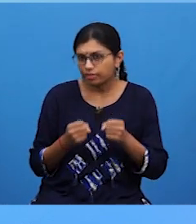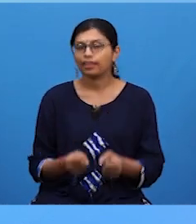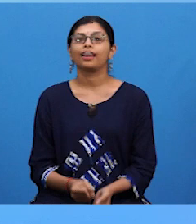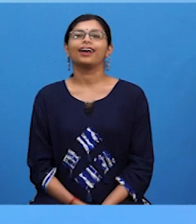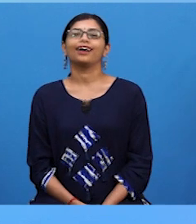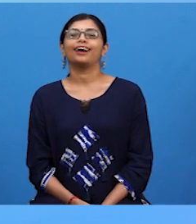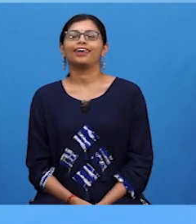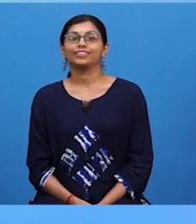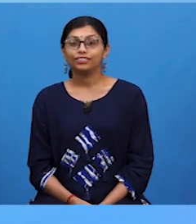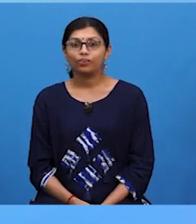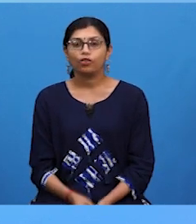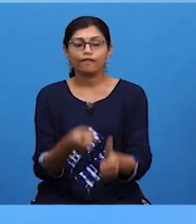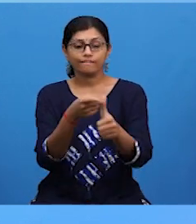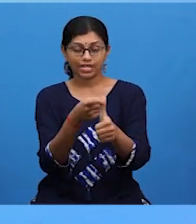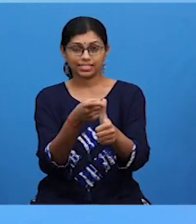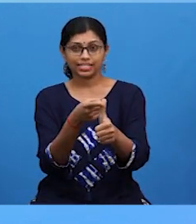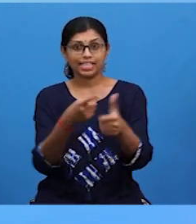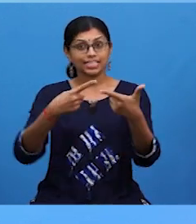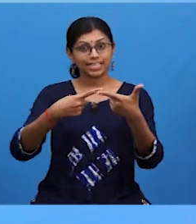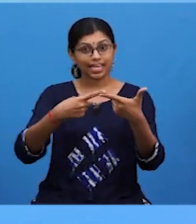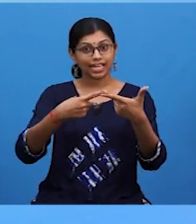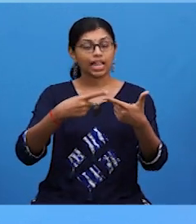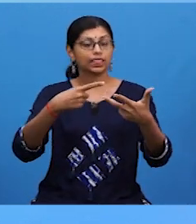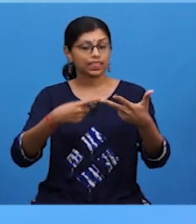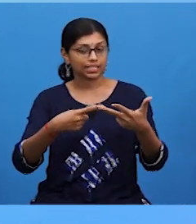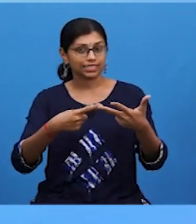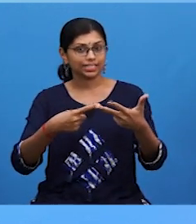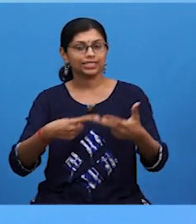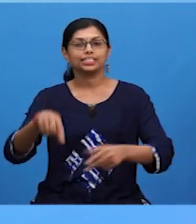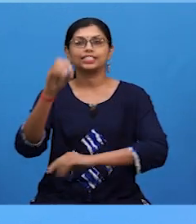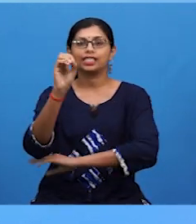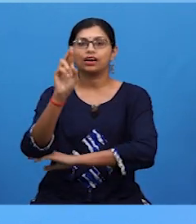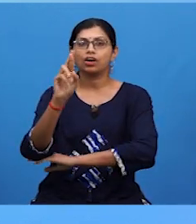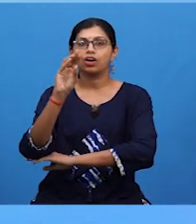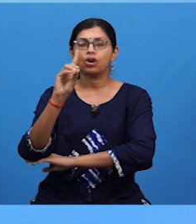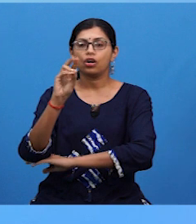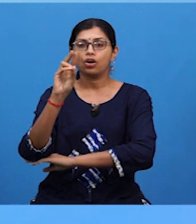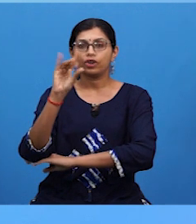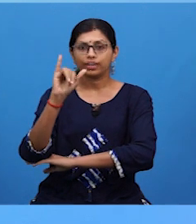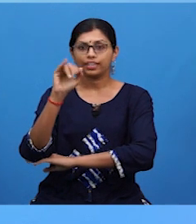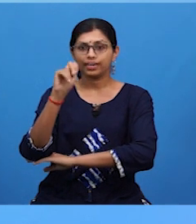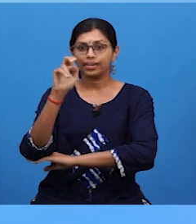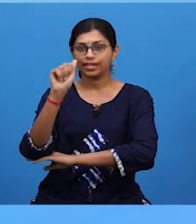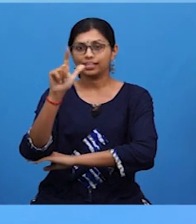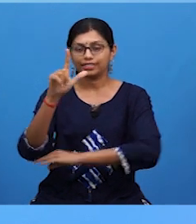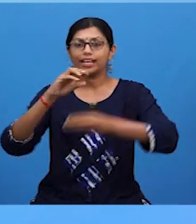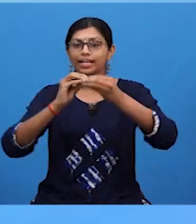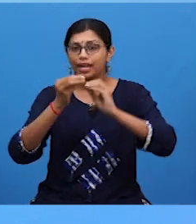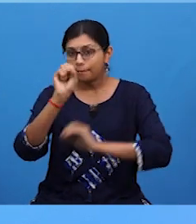Well, first, second, and third are the common examples of ordinal numbers.